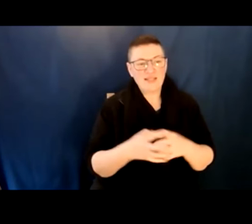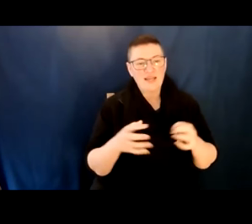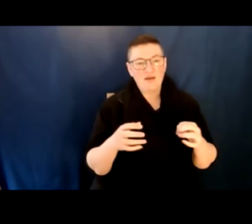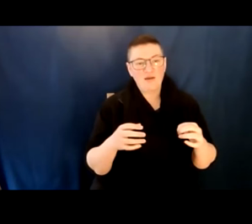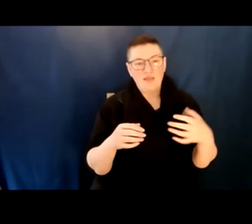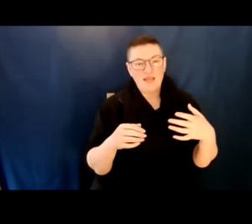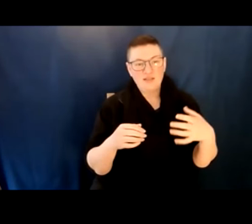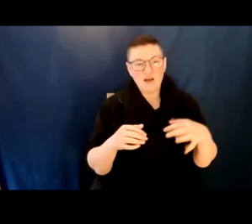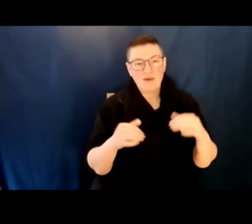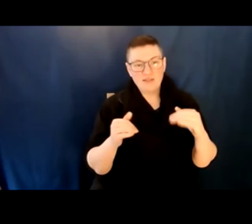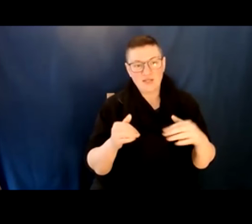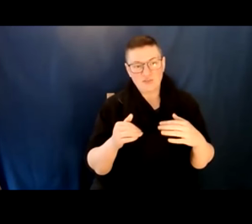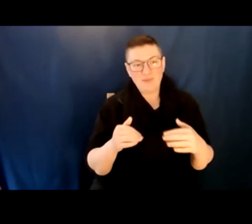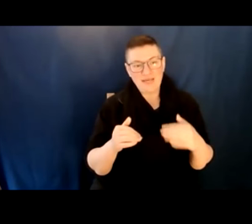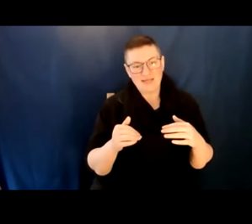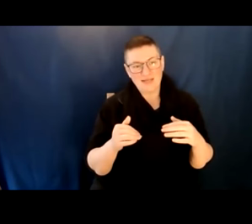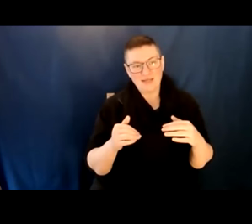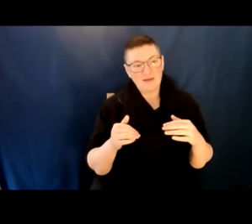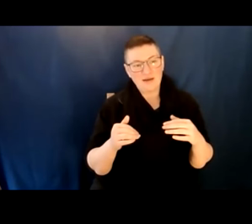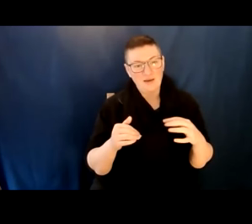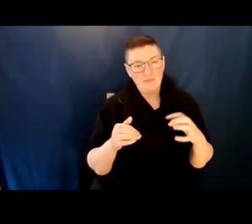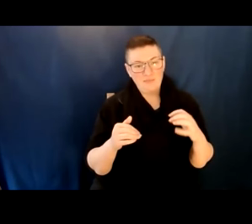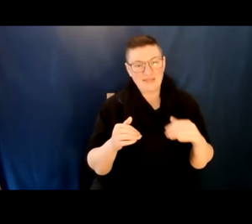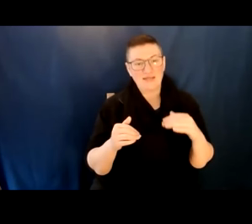because they talk about such basic